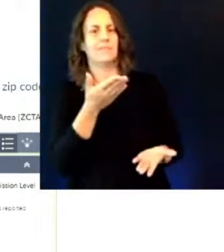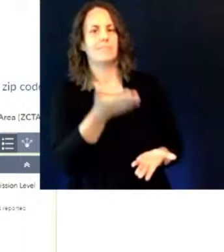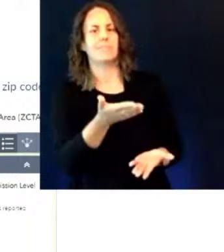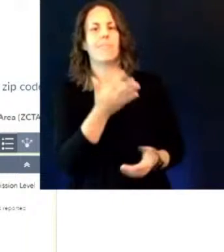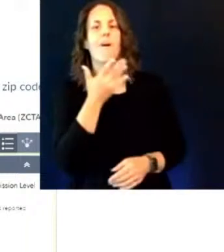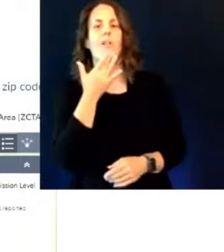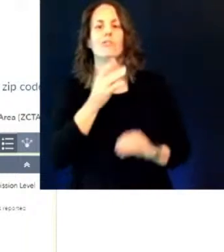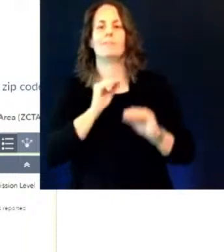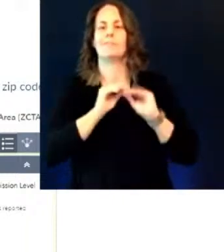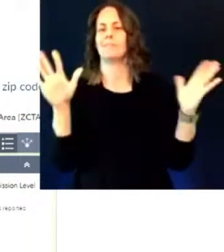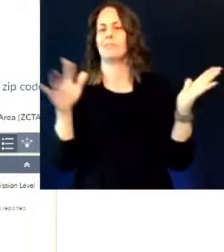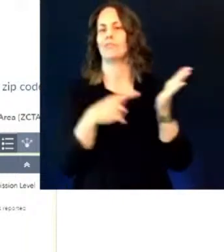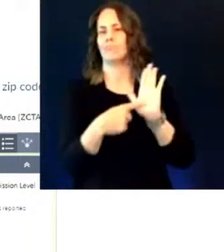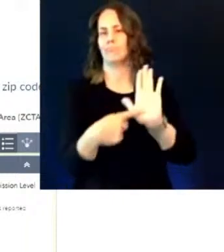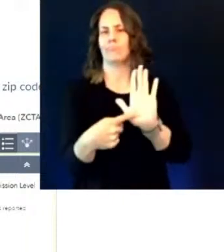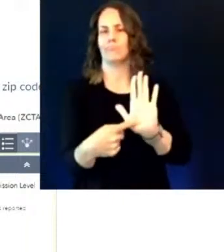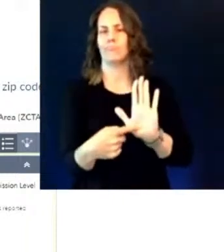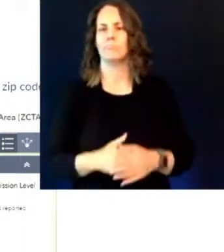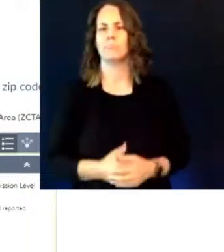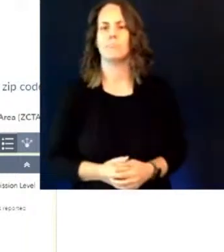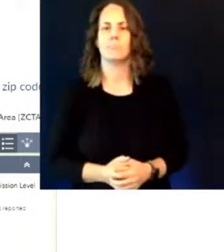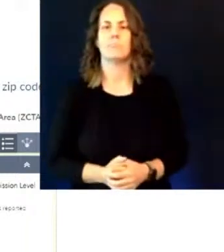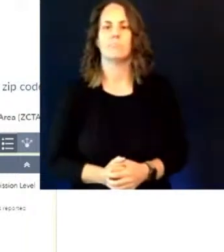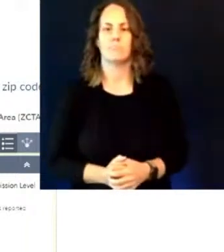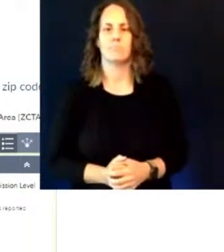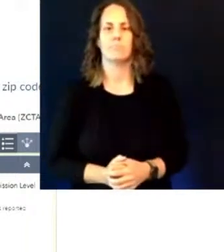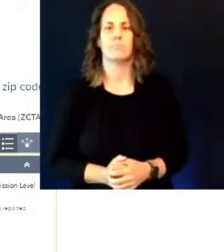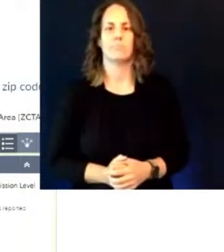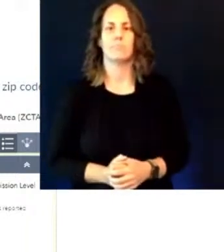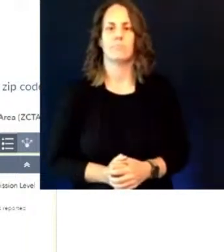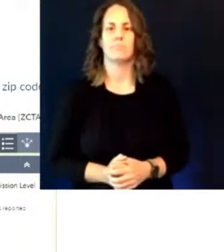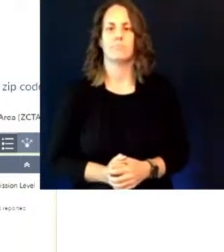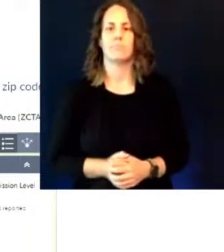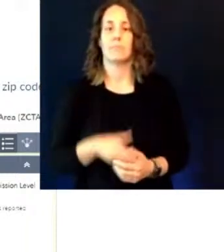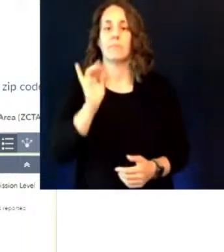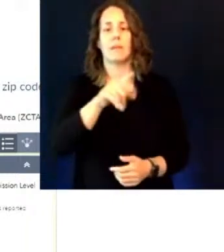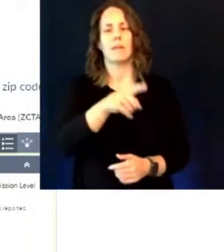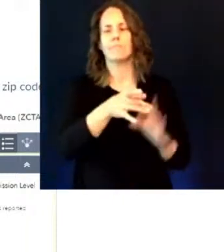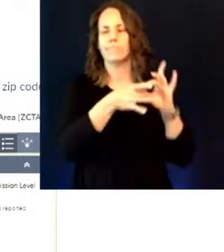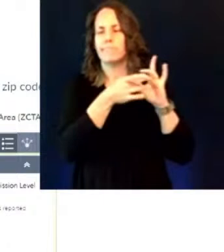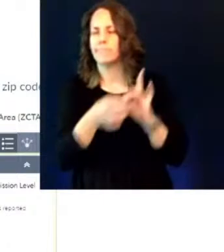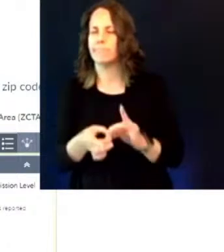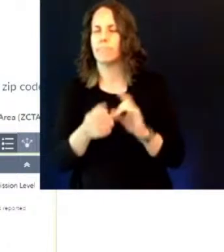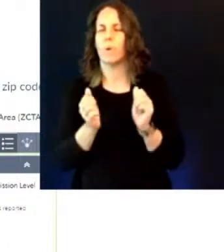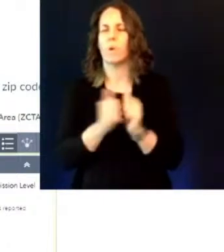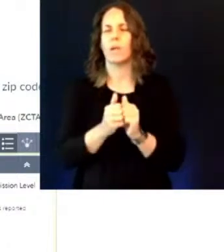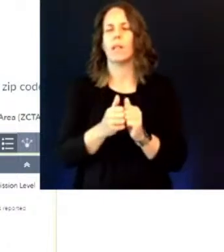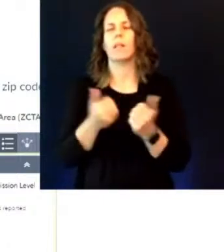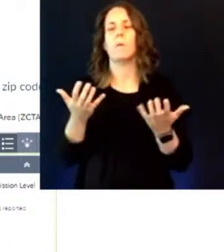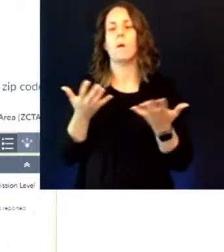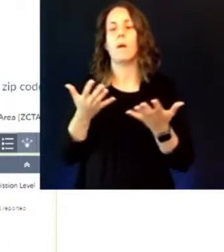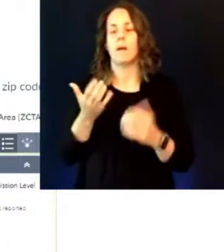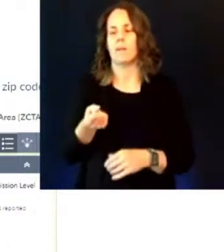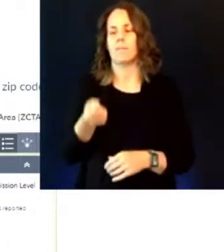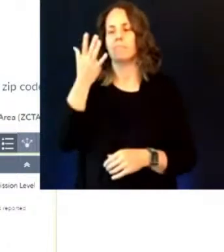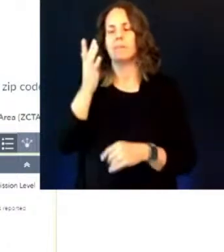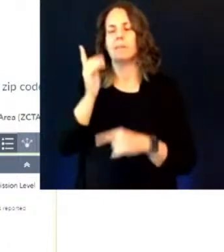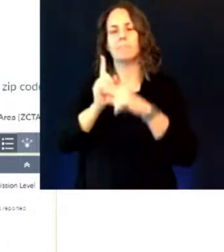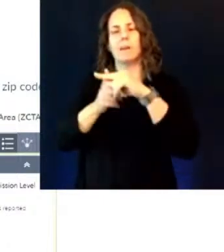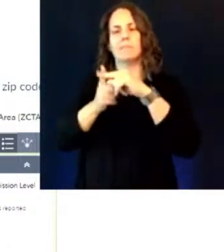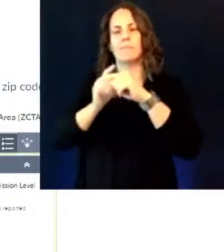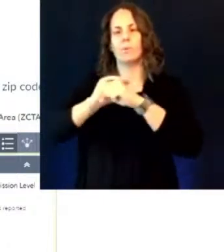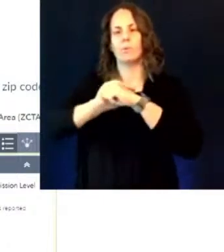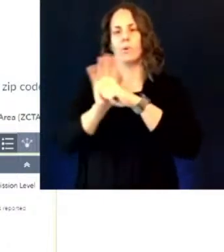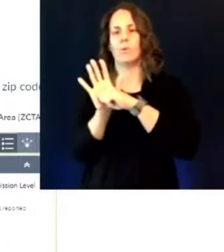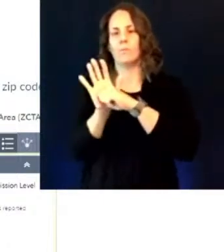positive SARS-CoV-2 tests in the past 7 days in their measures of community transmission levels. So these may not always